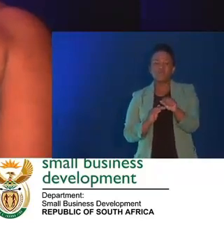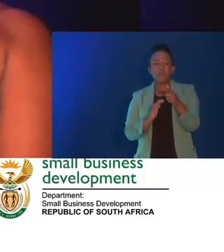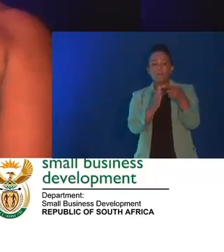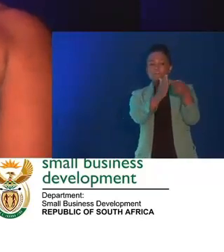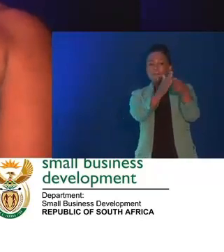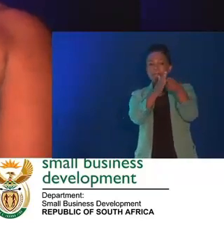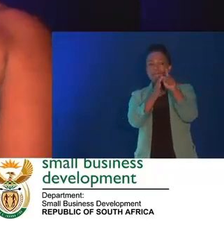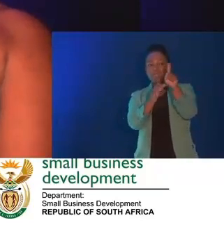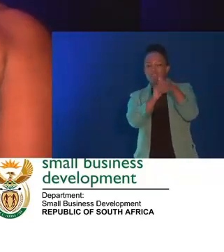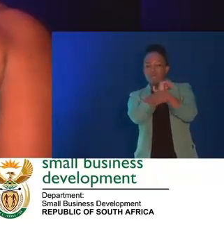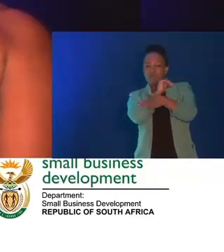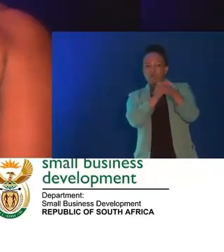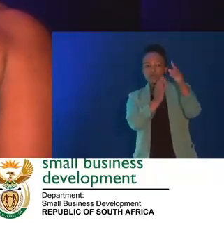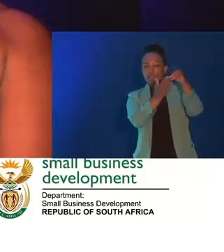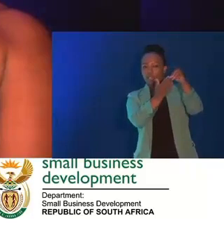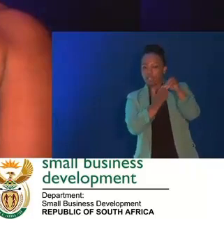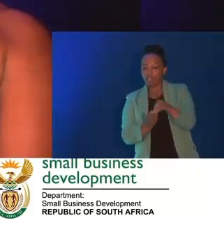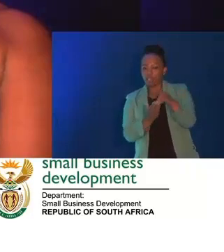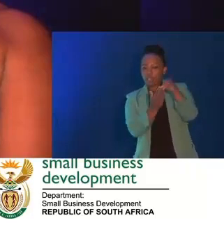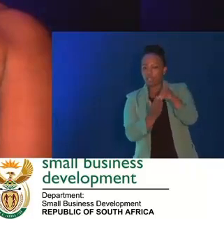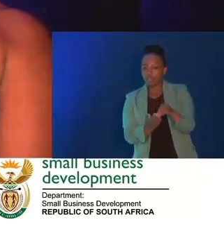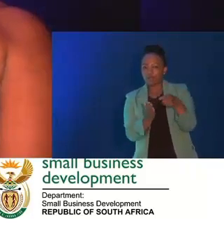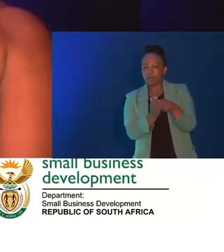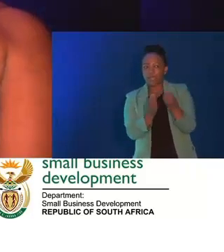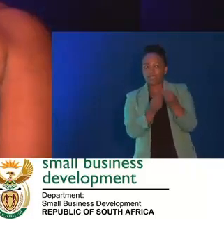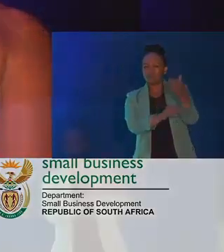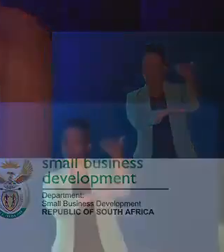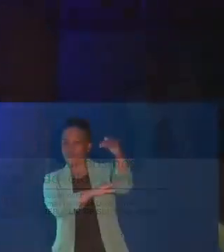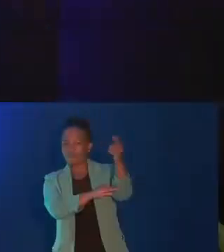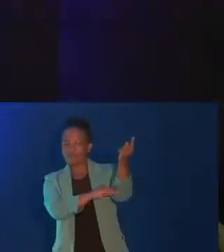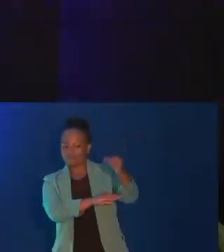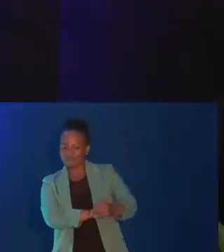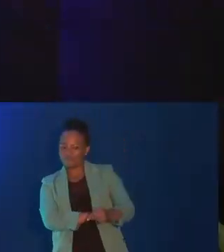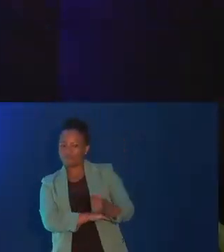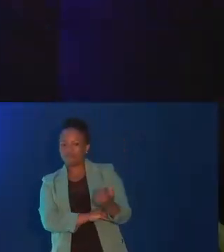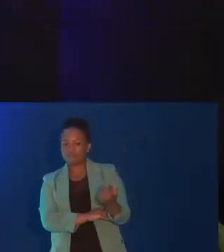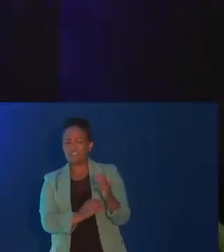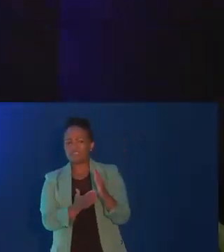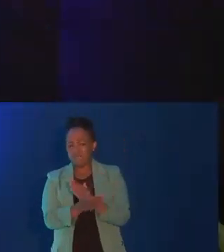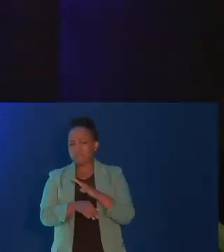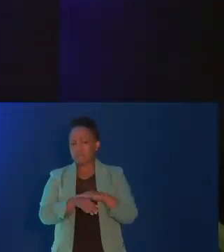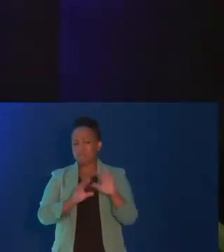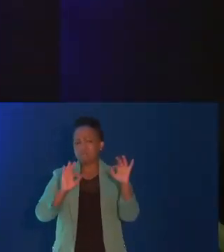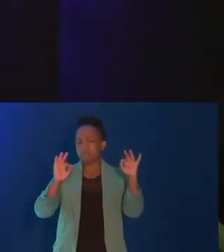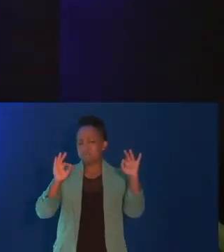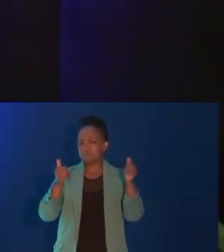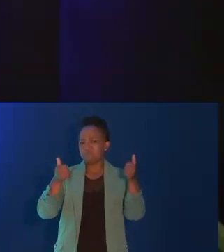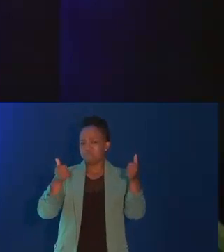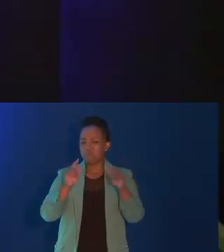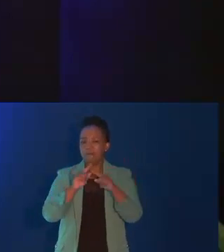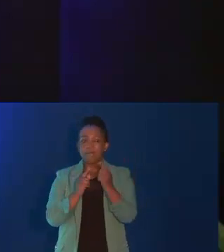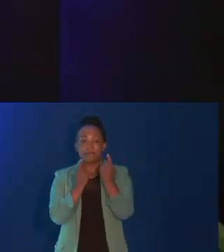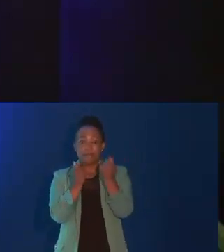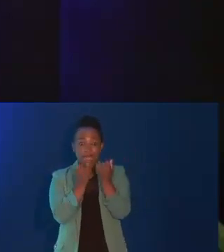to continue the trend of importing products. Sometimes this is valid and we must attend to price